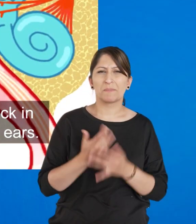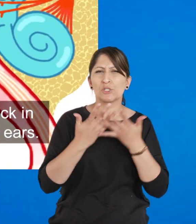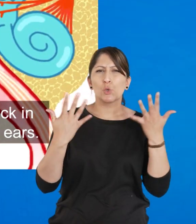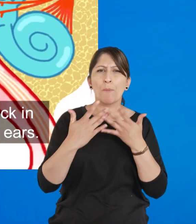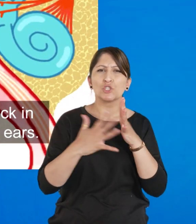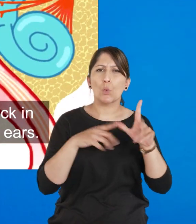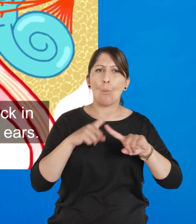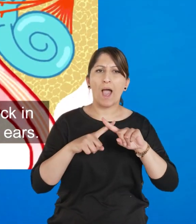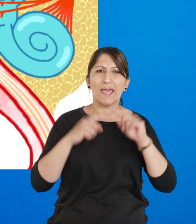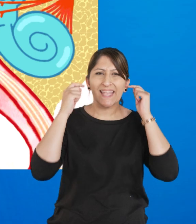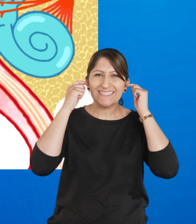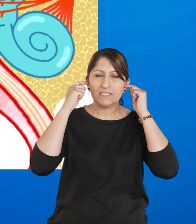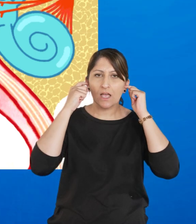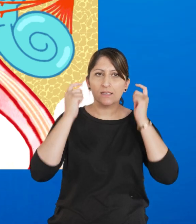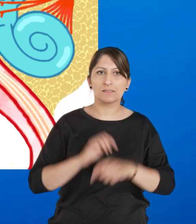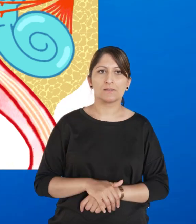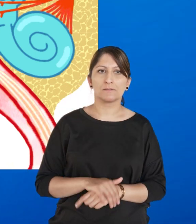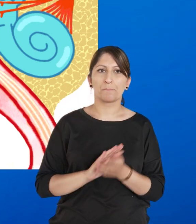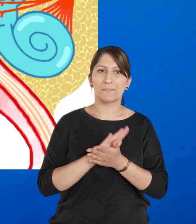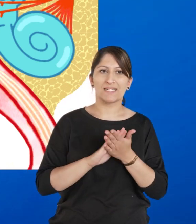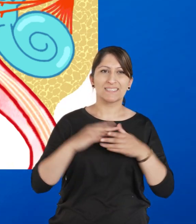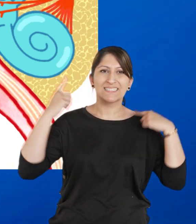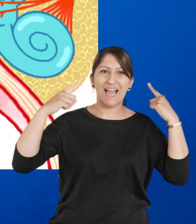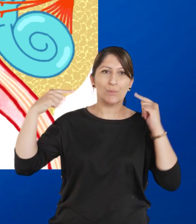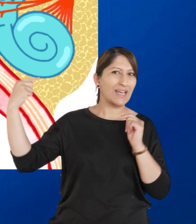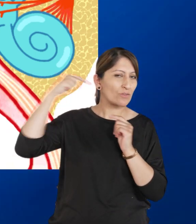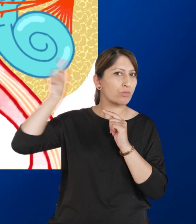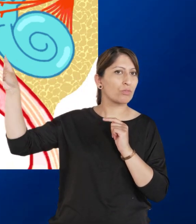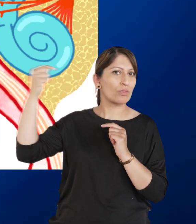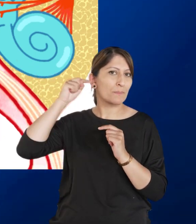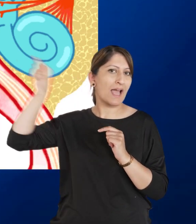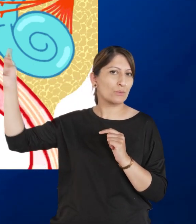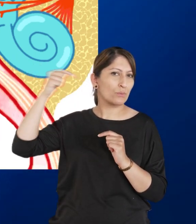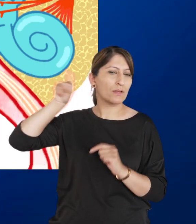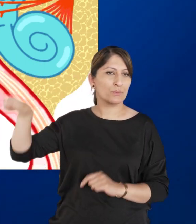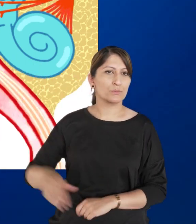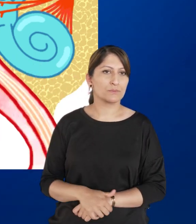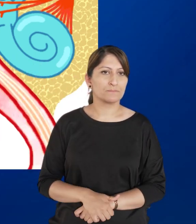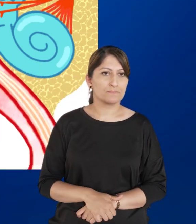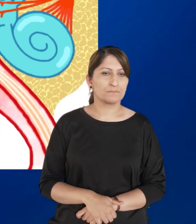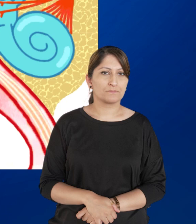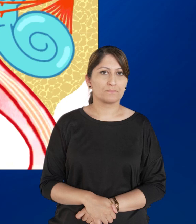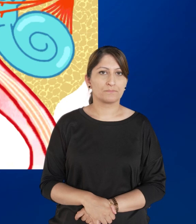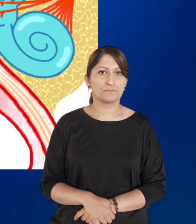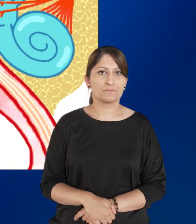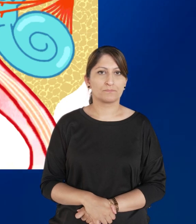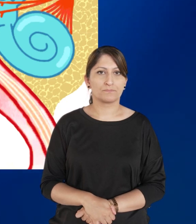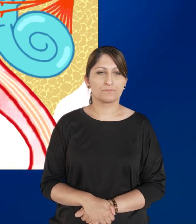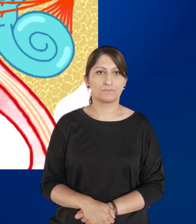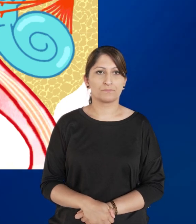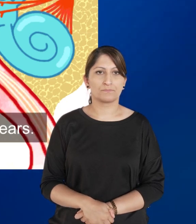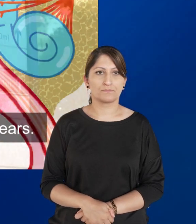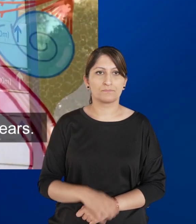wax in your ears. This causes the sound to go into your ear and bounce off the wax, causing the